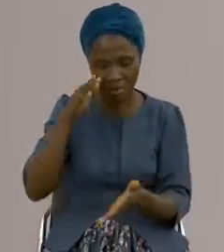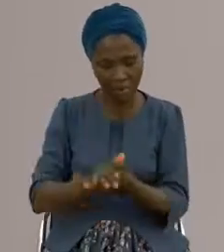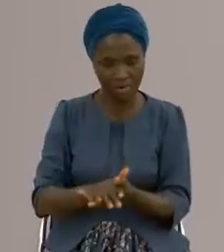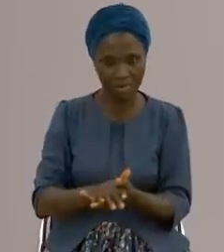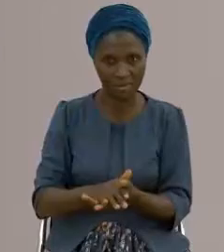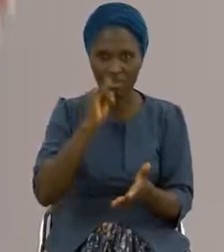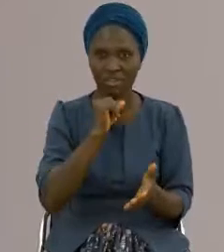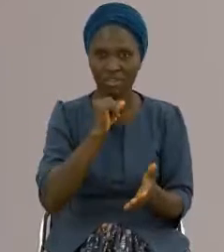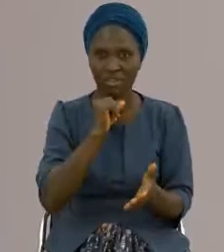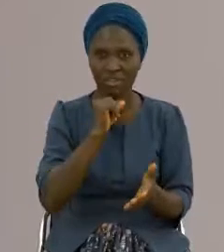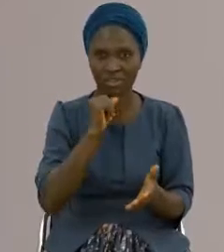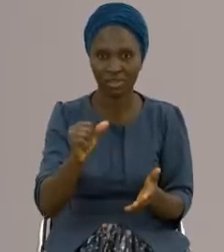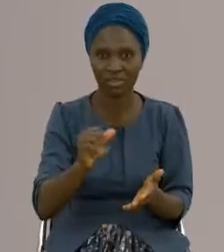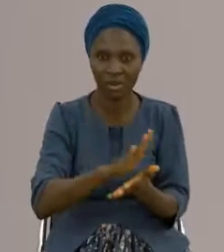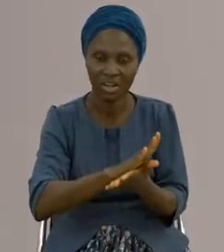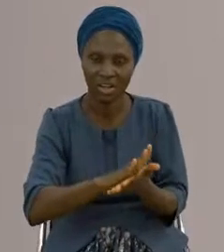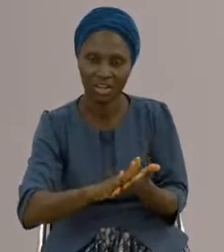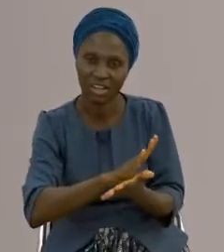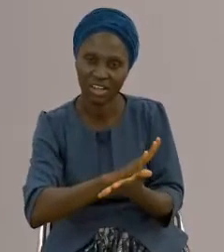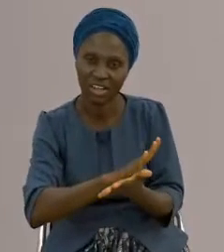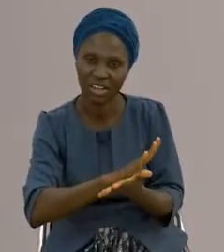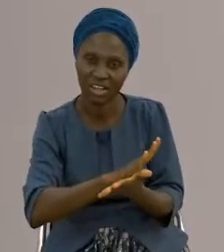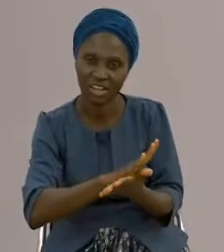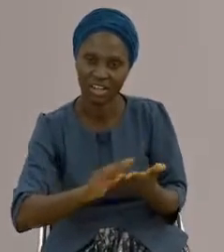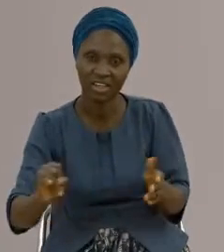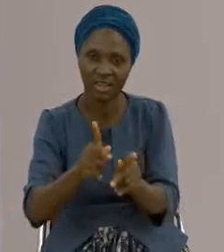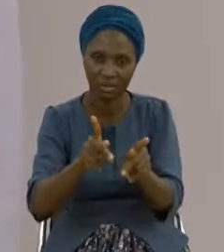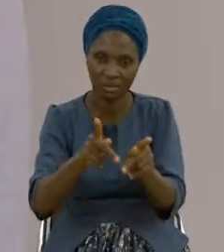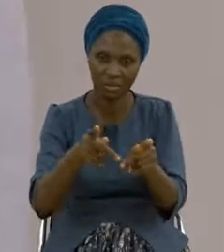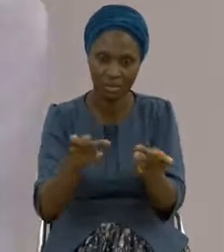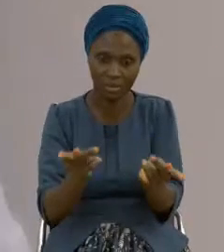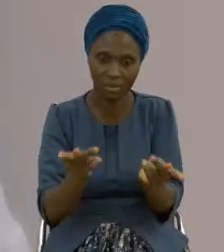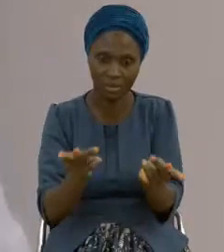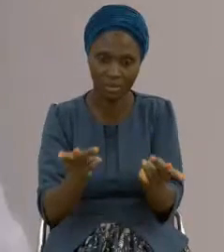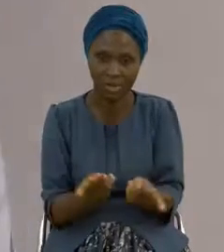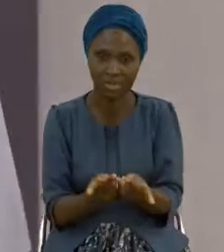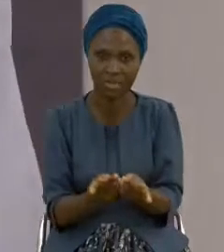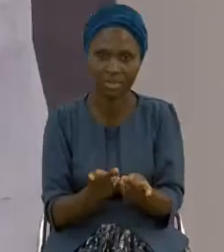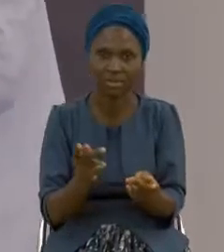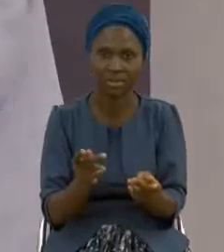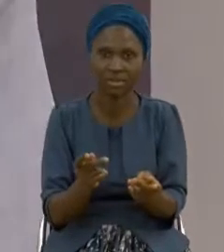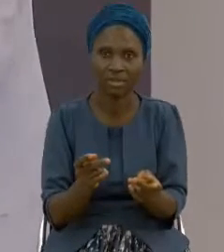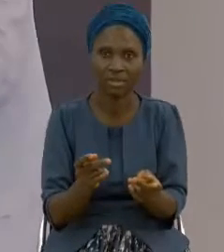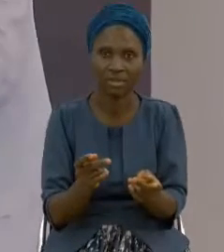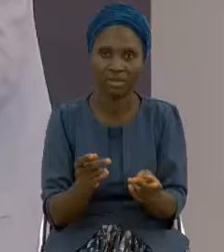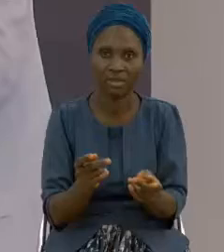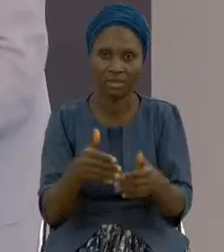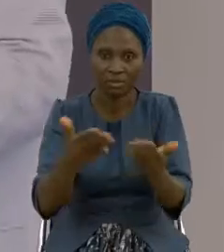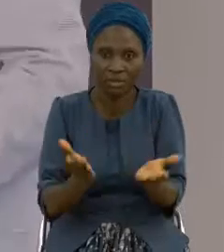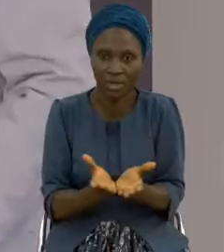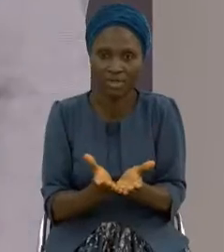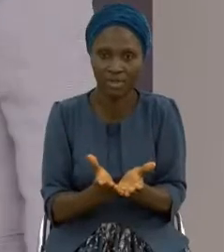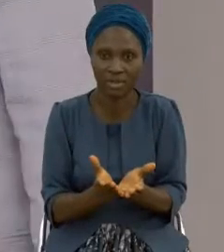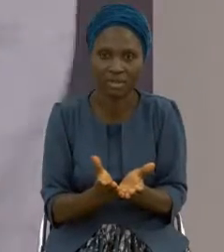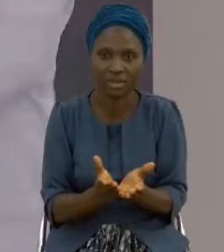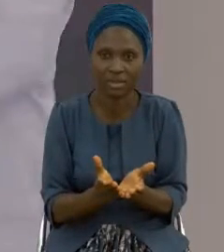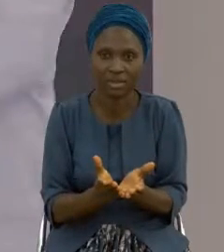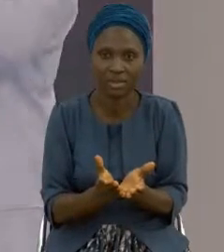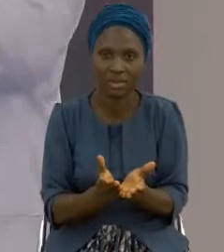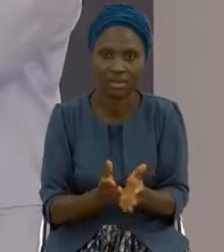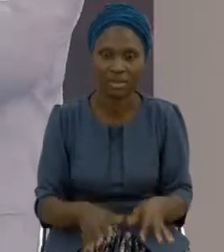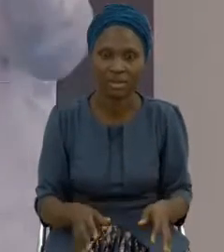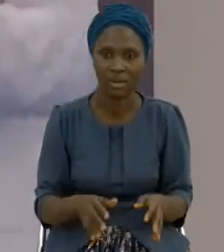I also will not be healed? You don't say that. My wife is not demonstrating